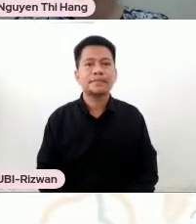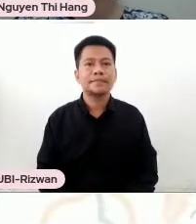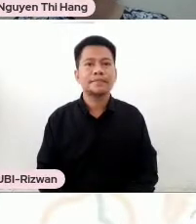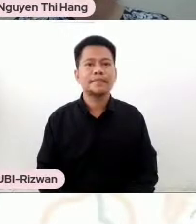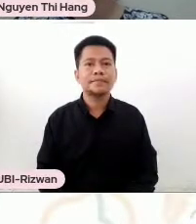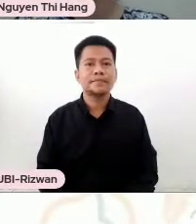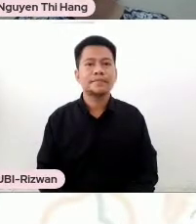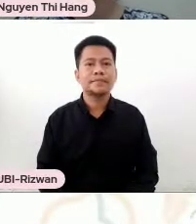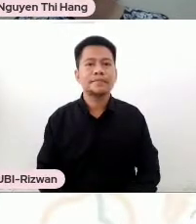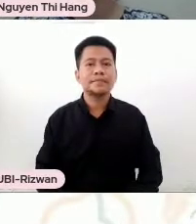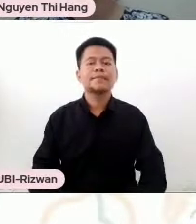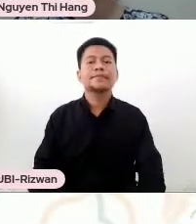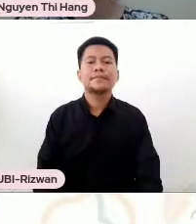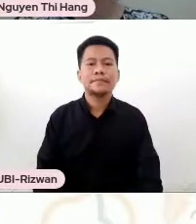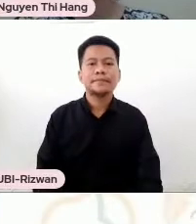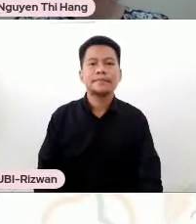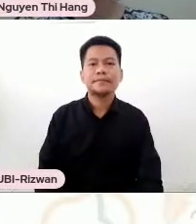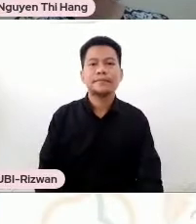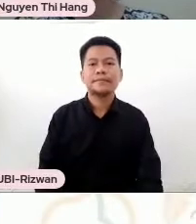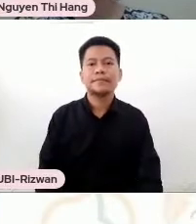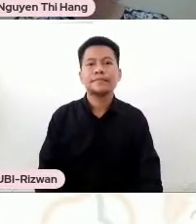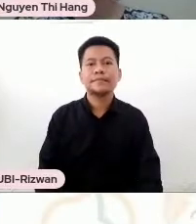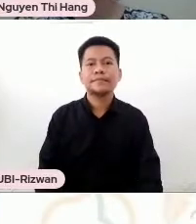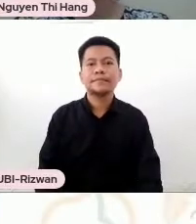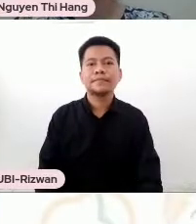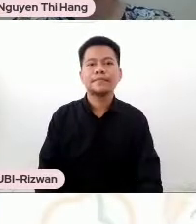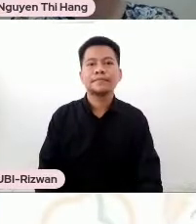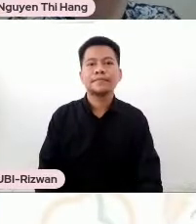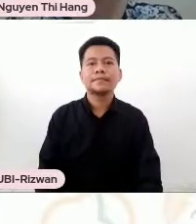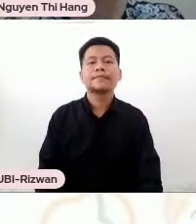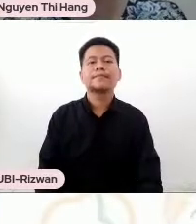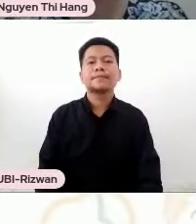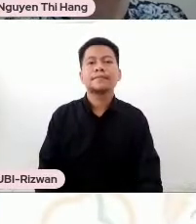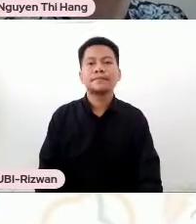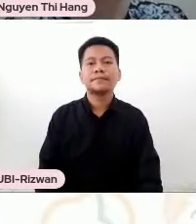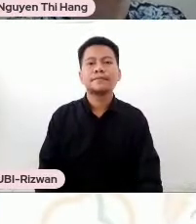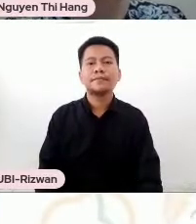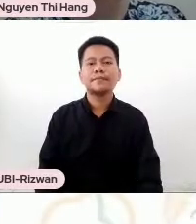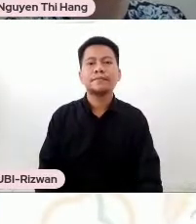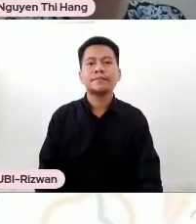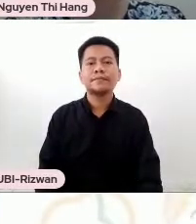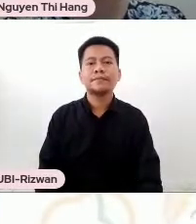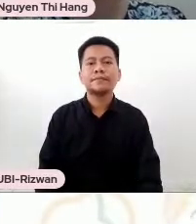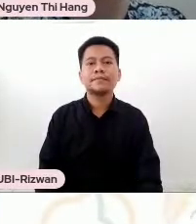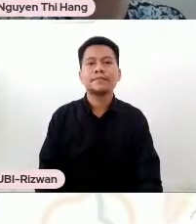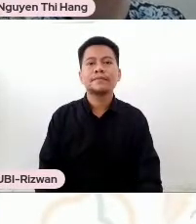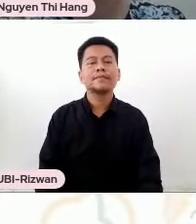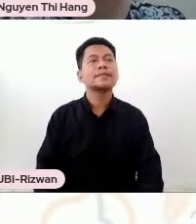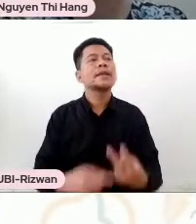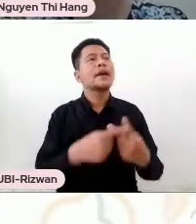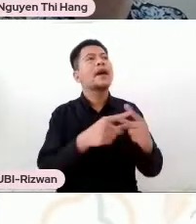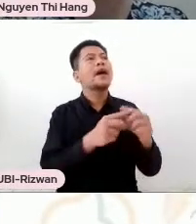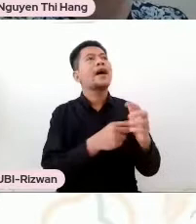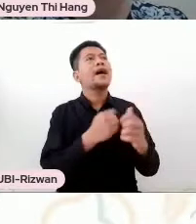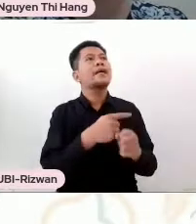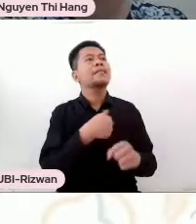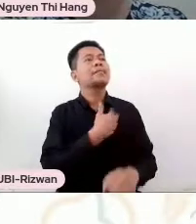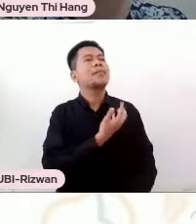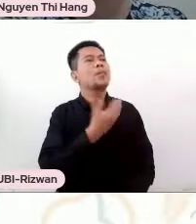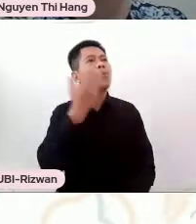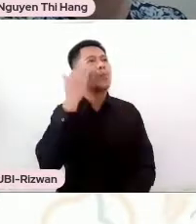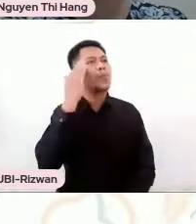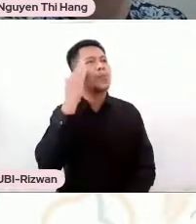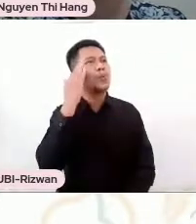fastningkplb.id. Okay, Miss Hang. Yep. I want to know how is